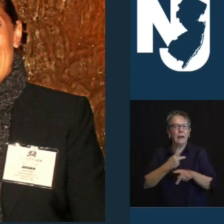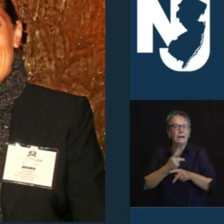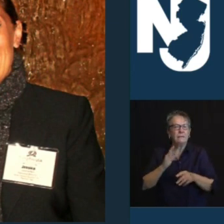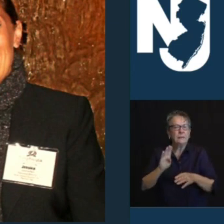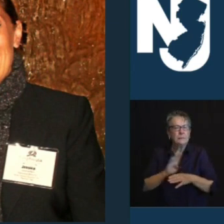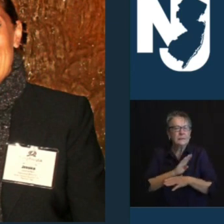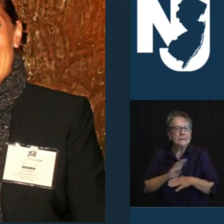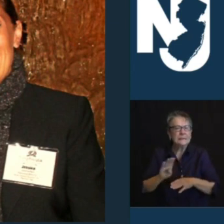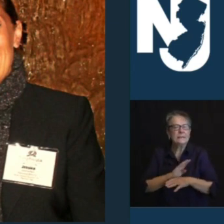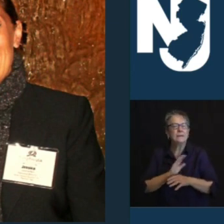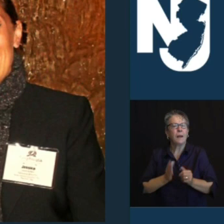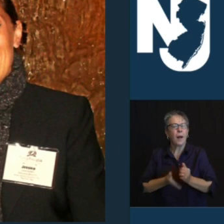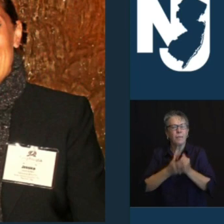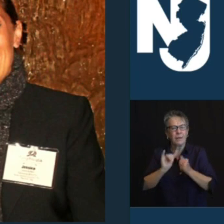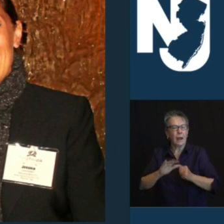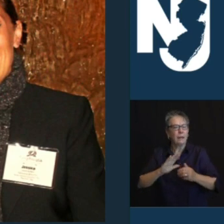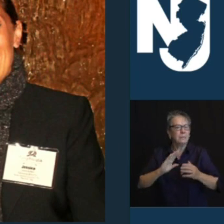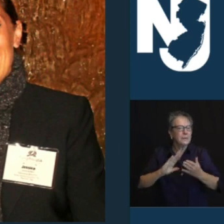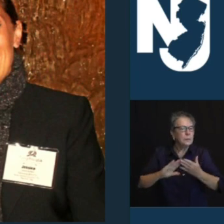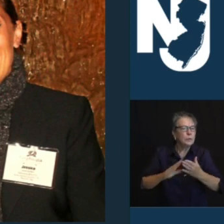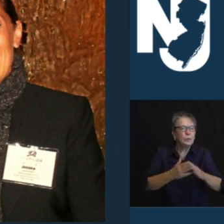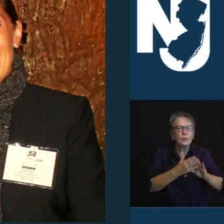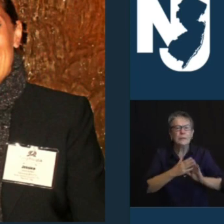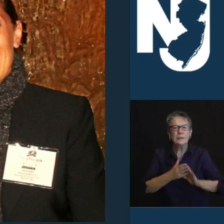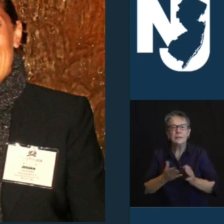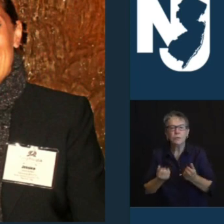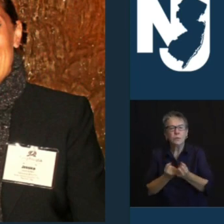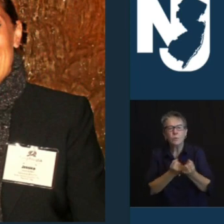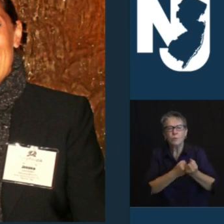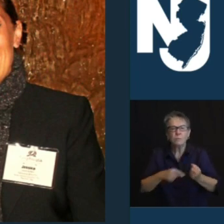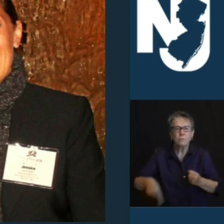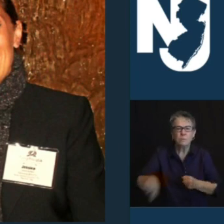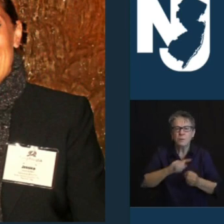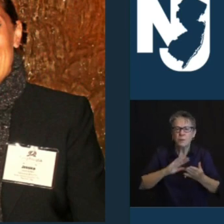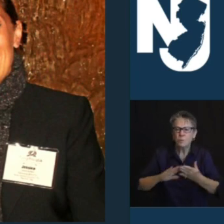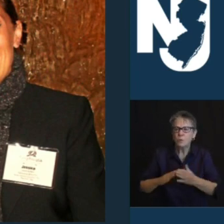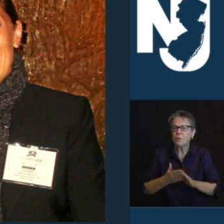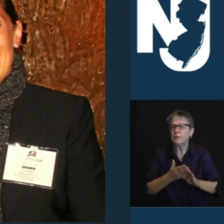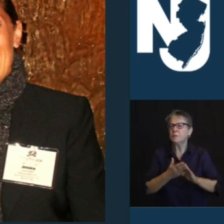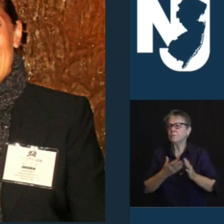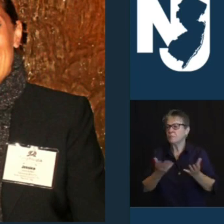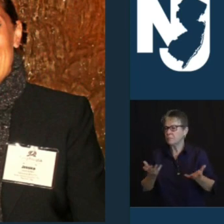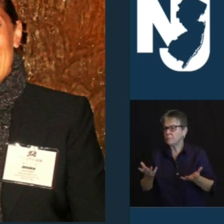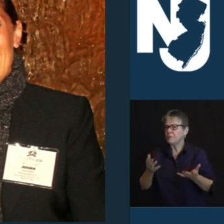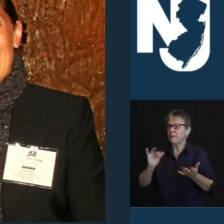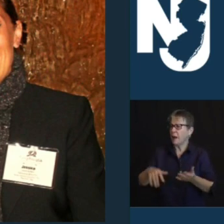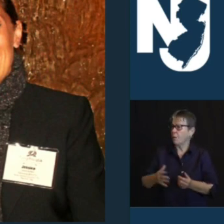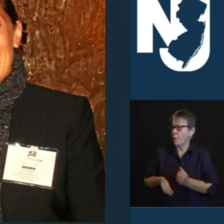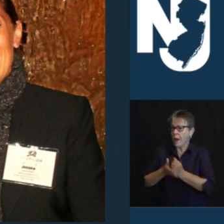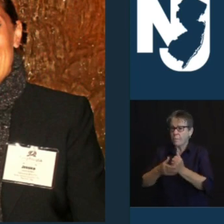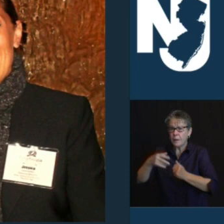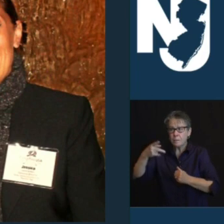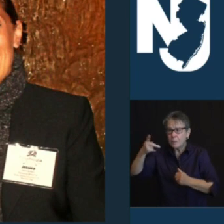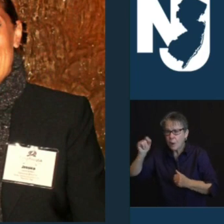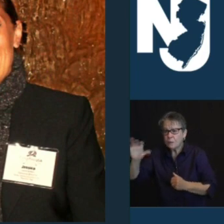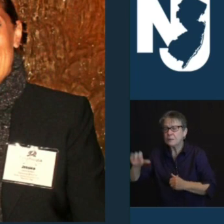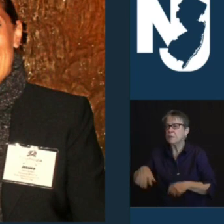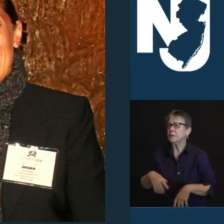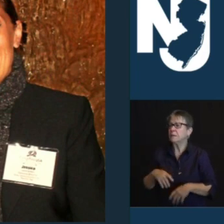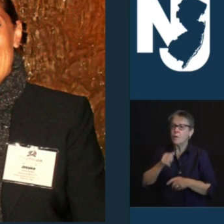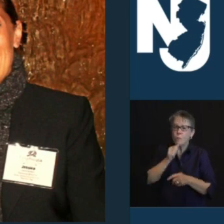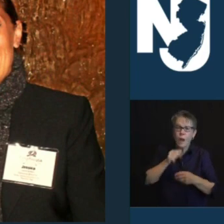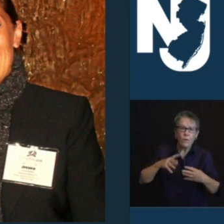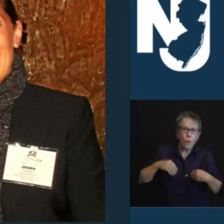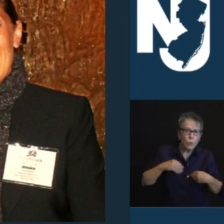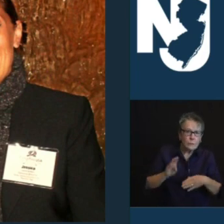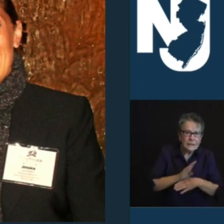by the pandemic, including minority and women-owned and operated businesses, as well as those in census tracts eligible to